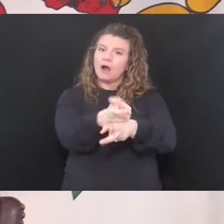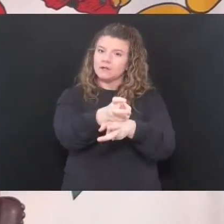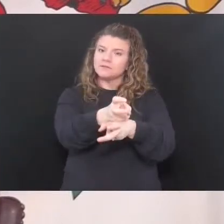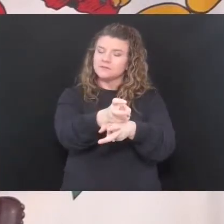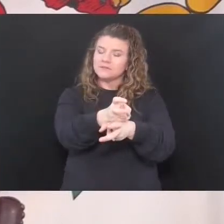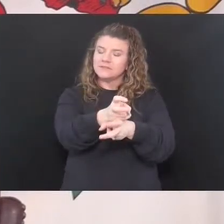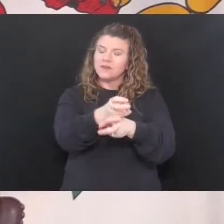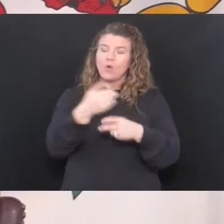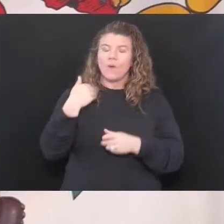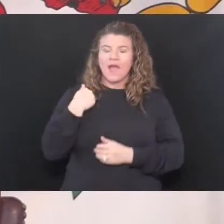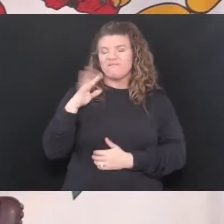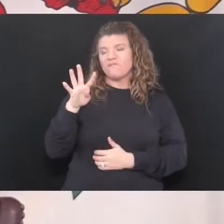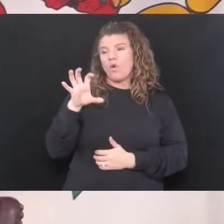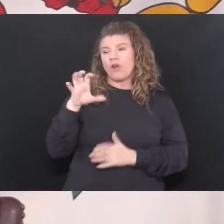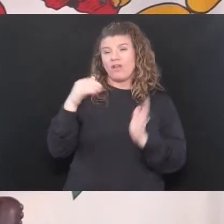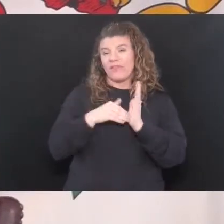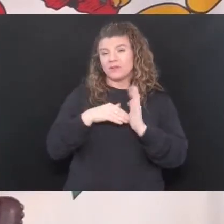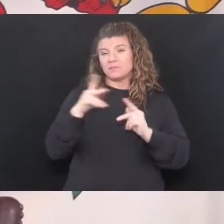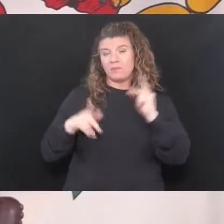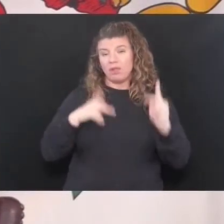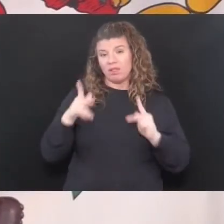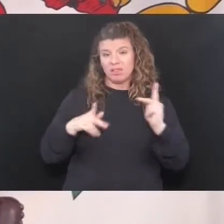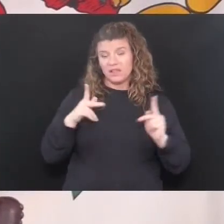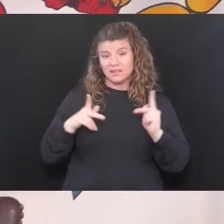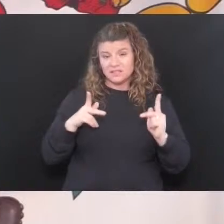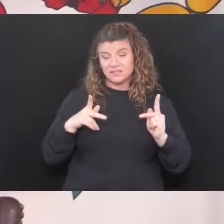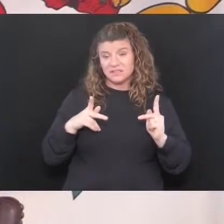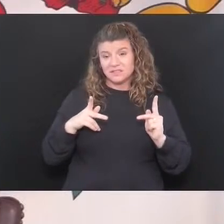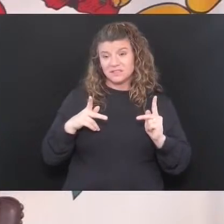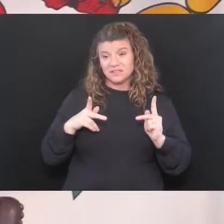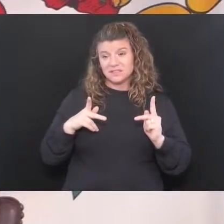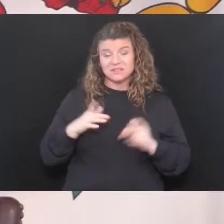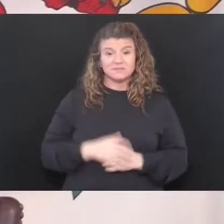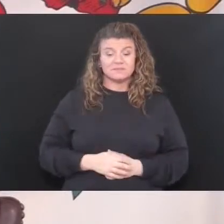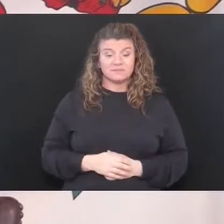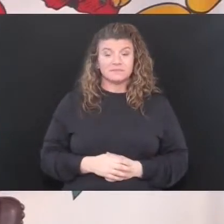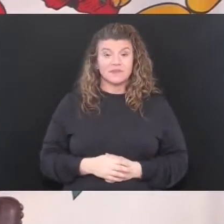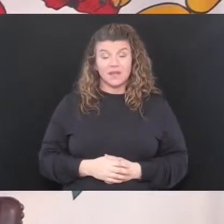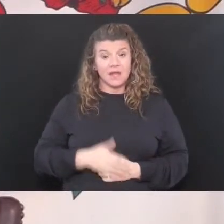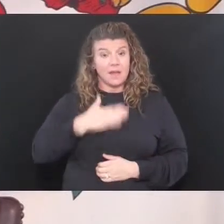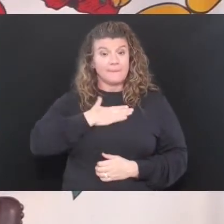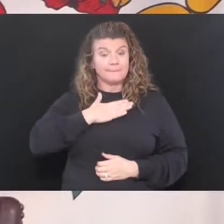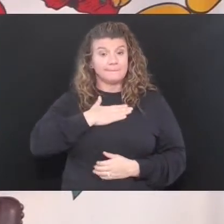we got 400,000 people here. My basketball team,